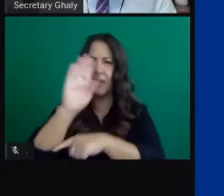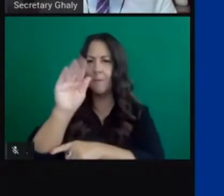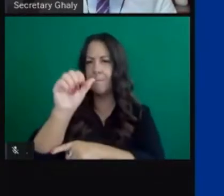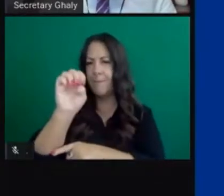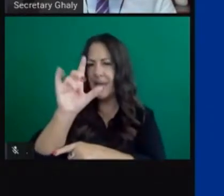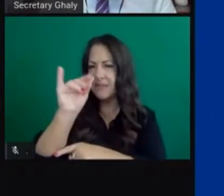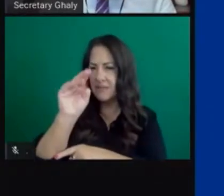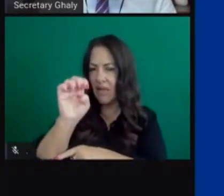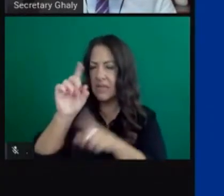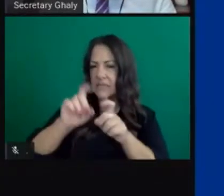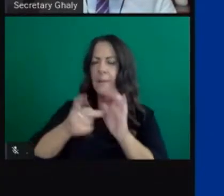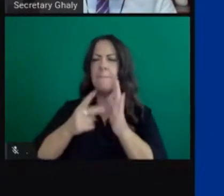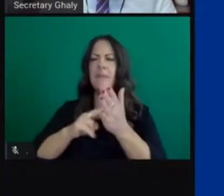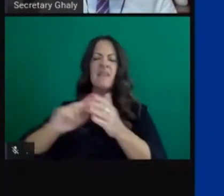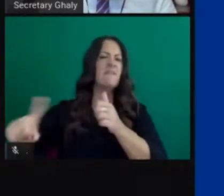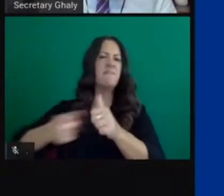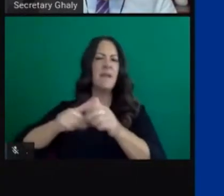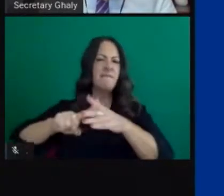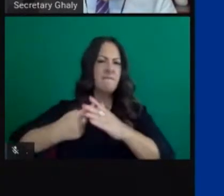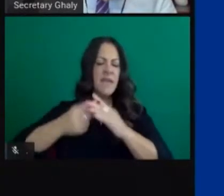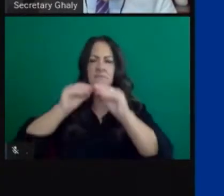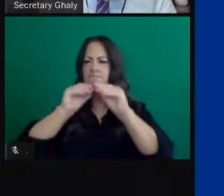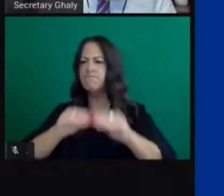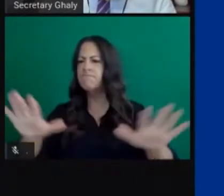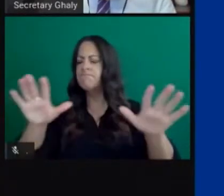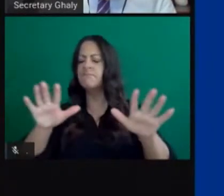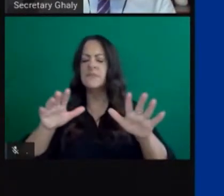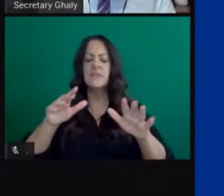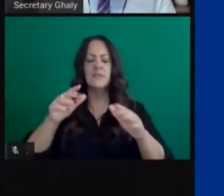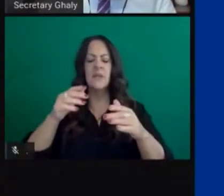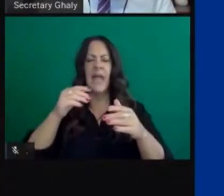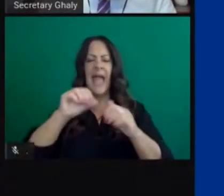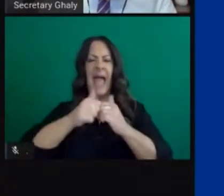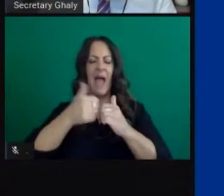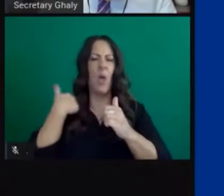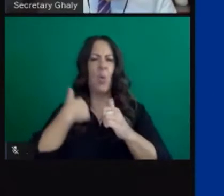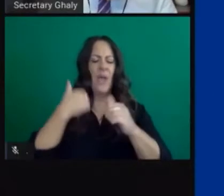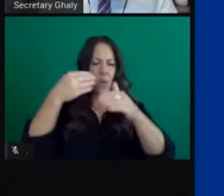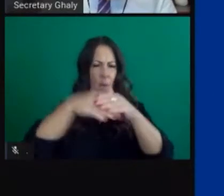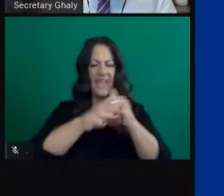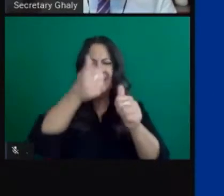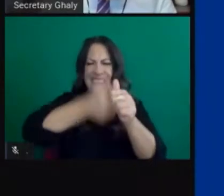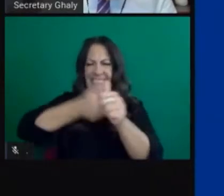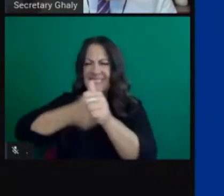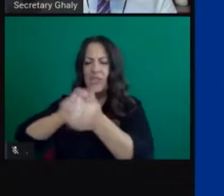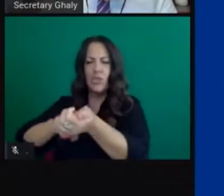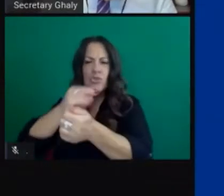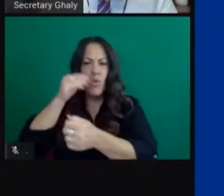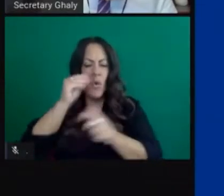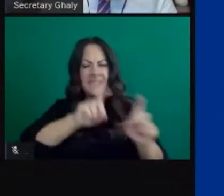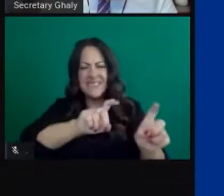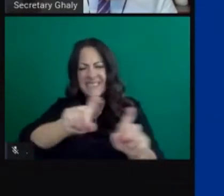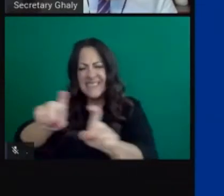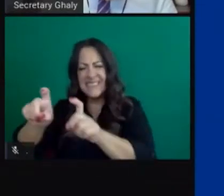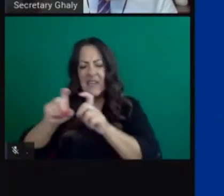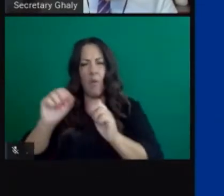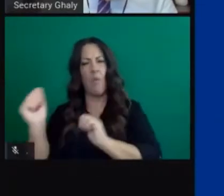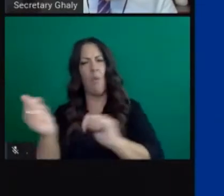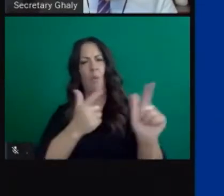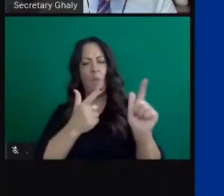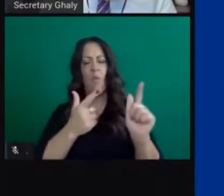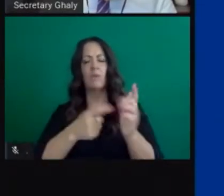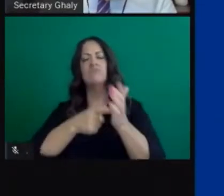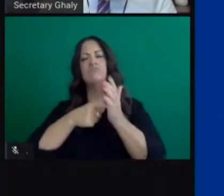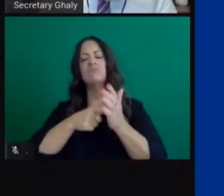that. Almost 230,000 tests done in skilled nursing facilities. We found that roughly 7% of our